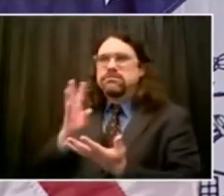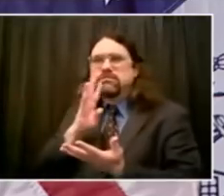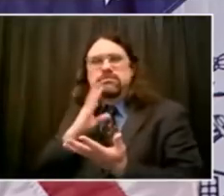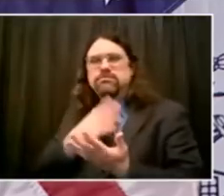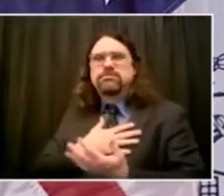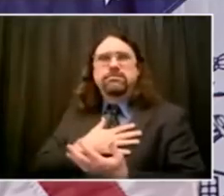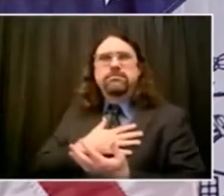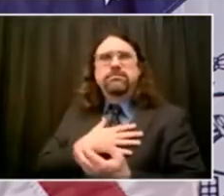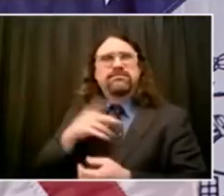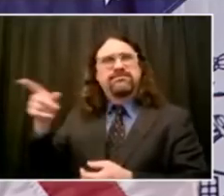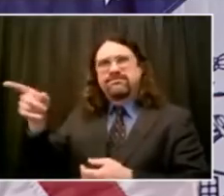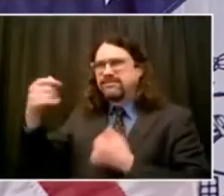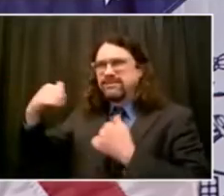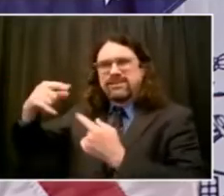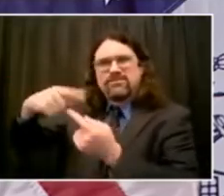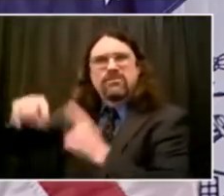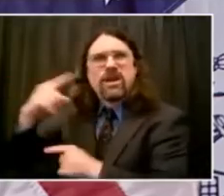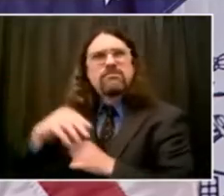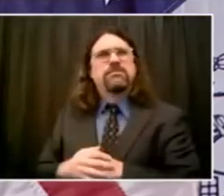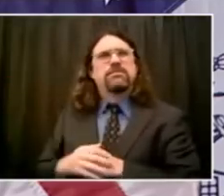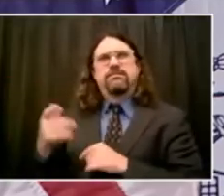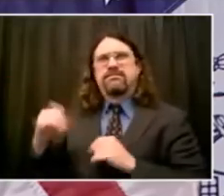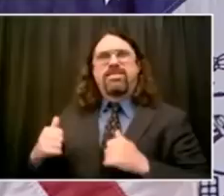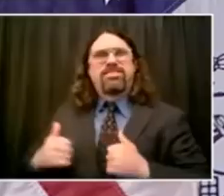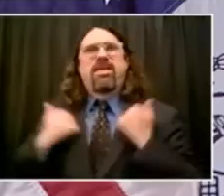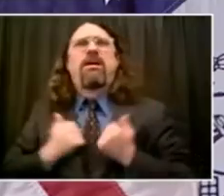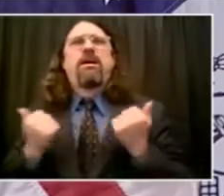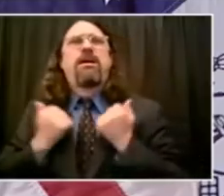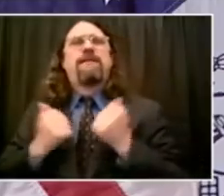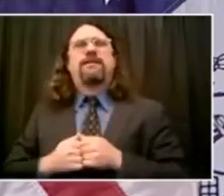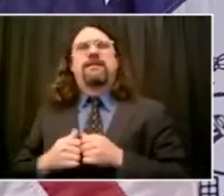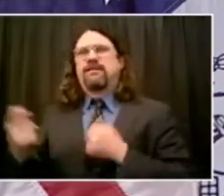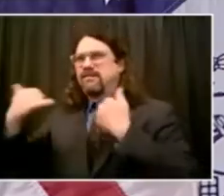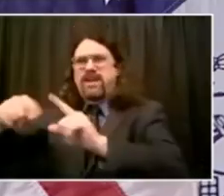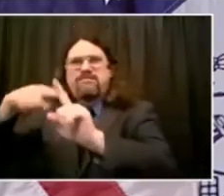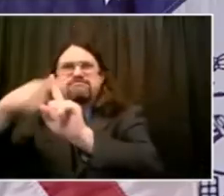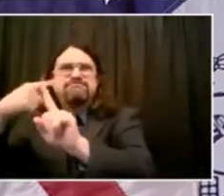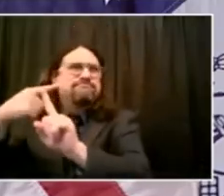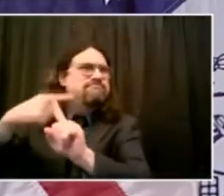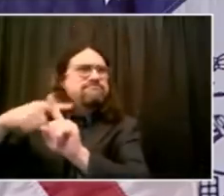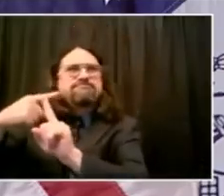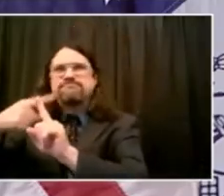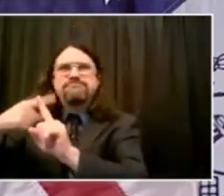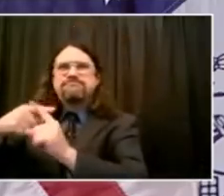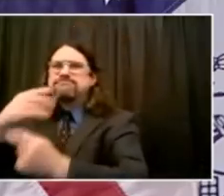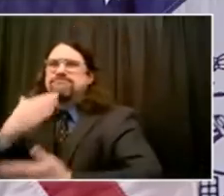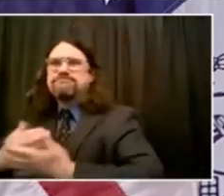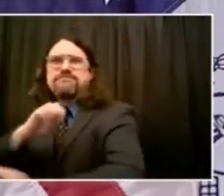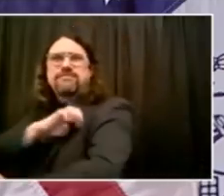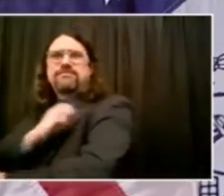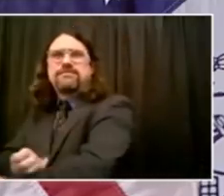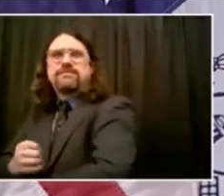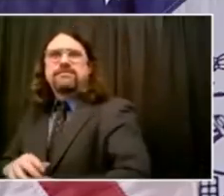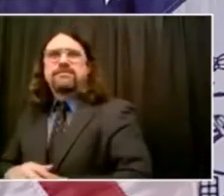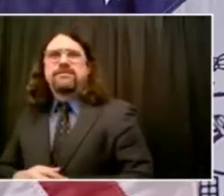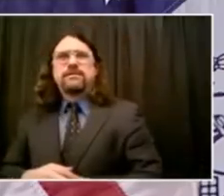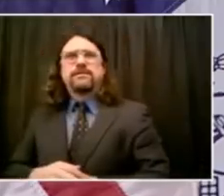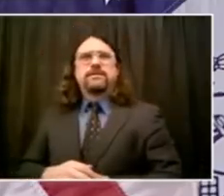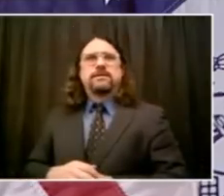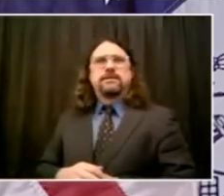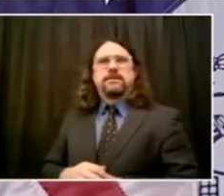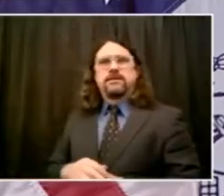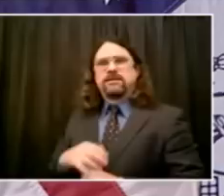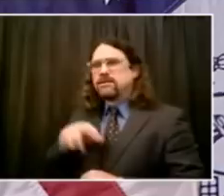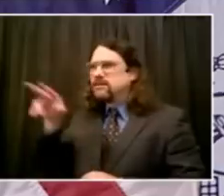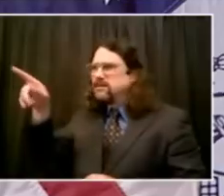every one of us has people like that in our life. And it's a reminder that we literally wouldn't be here without